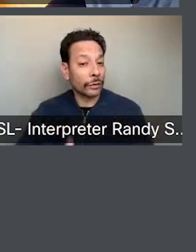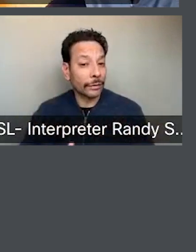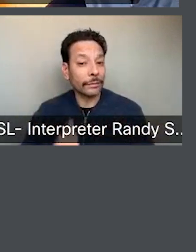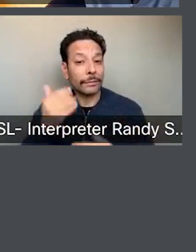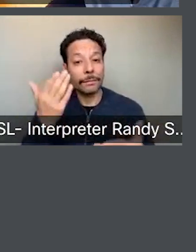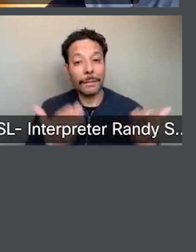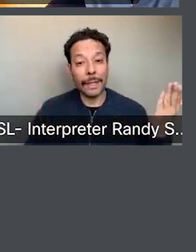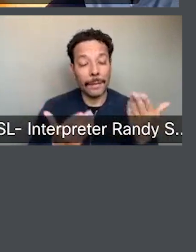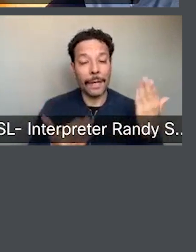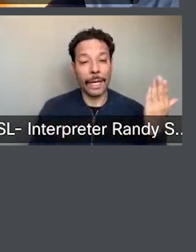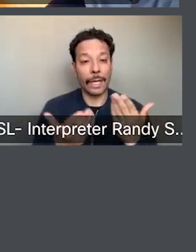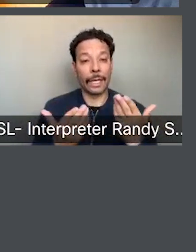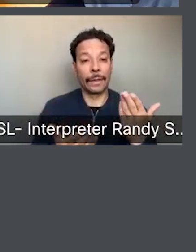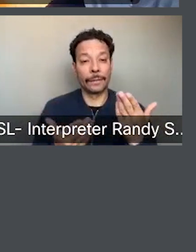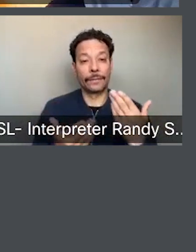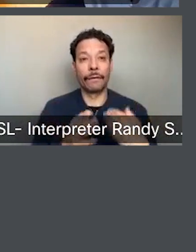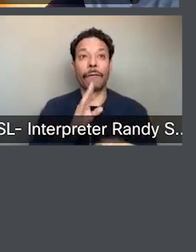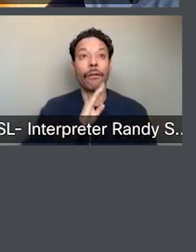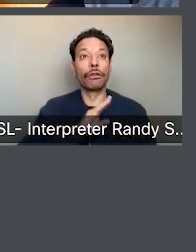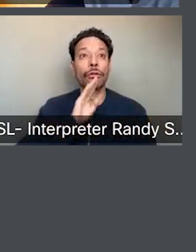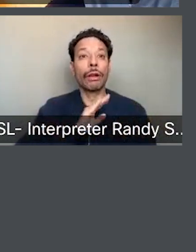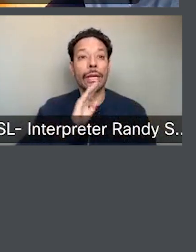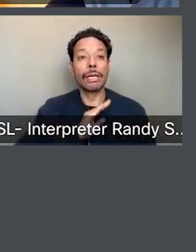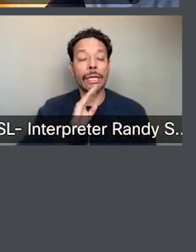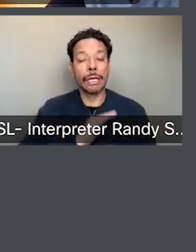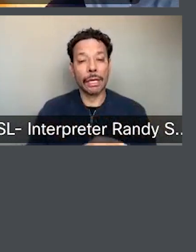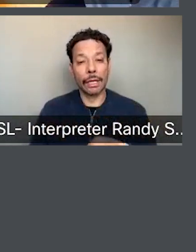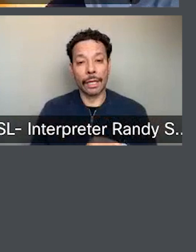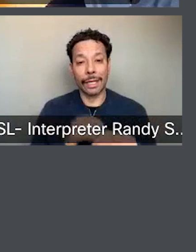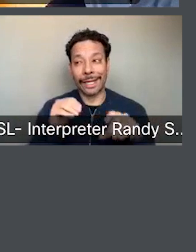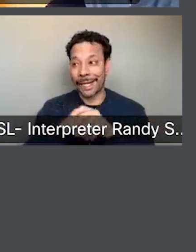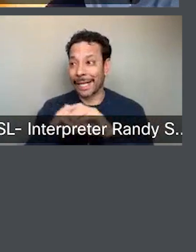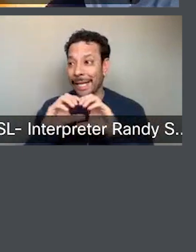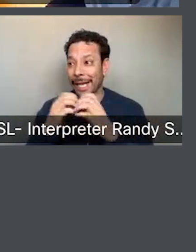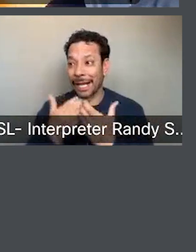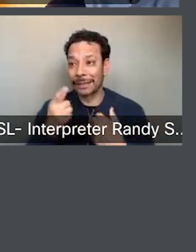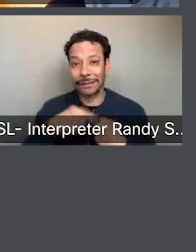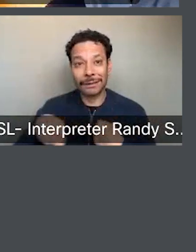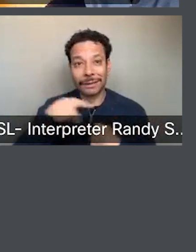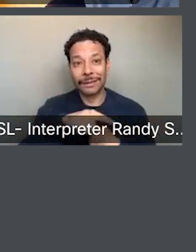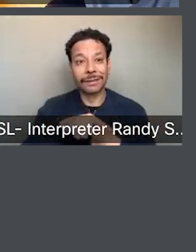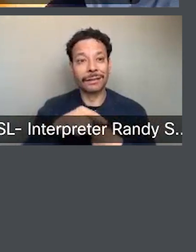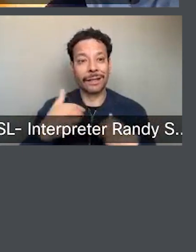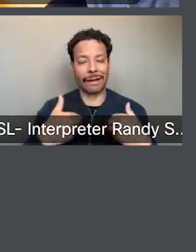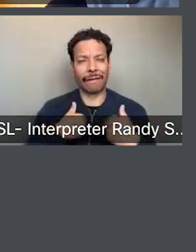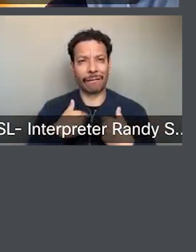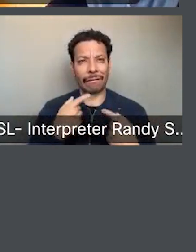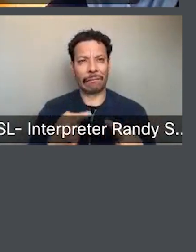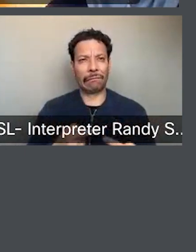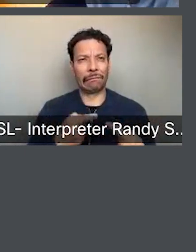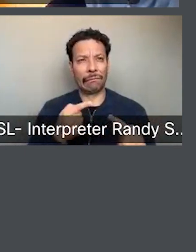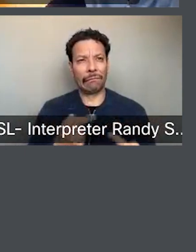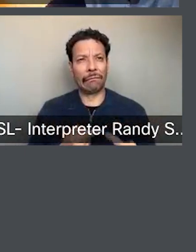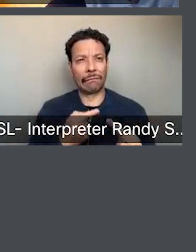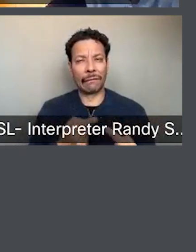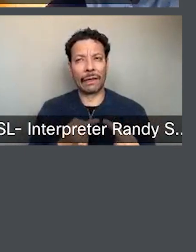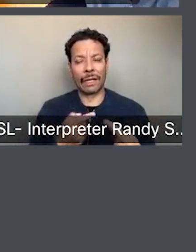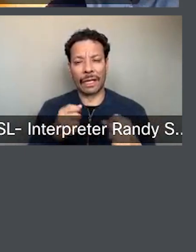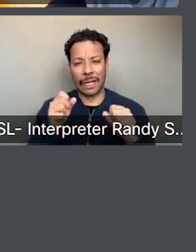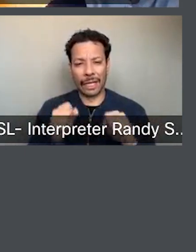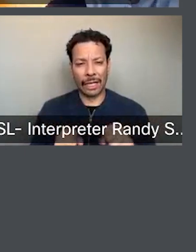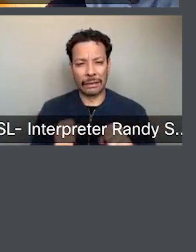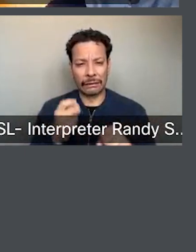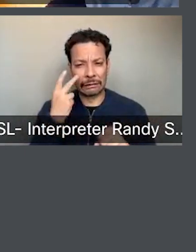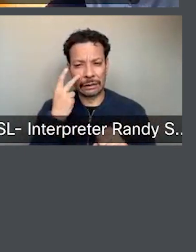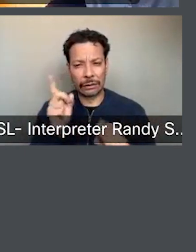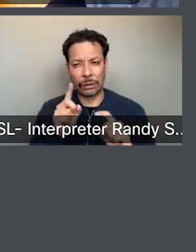be frustrated in a classroom setting where they're having difficulty being able to tell where